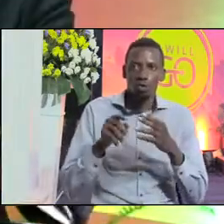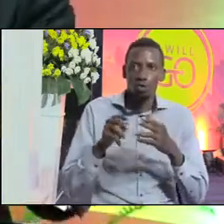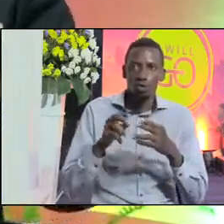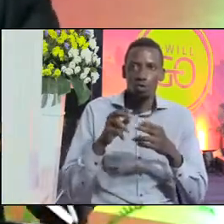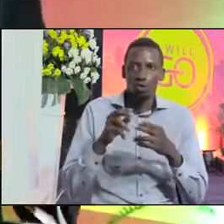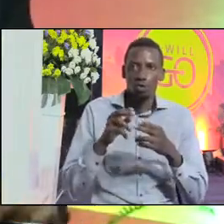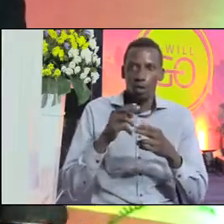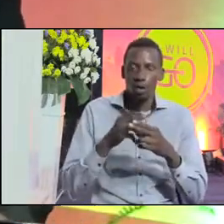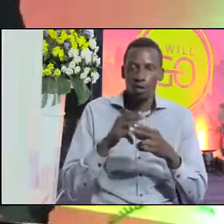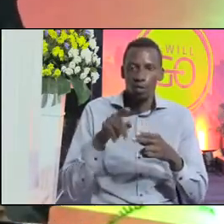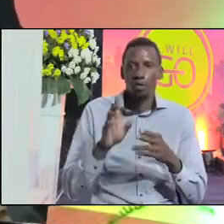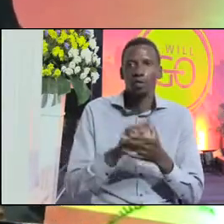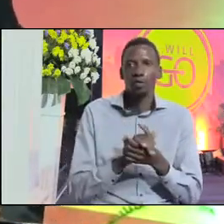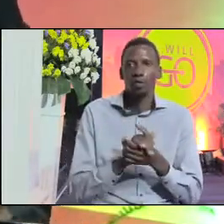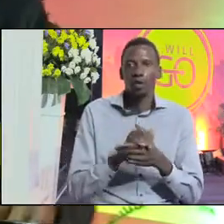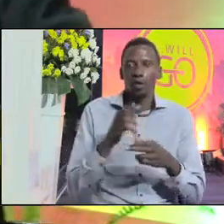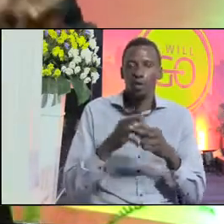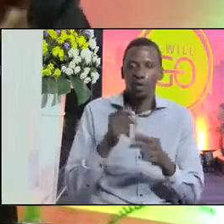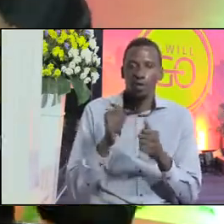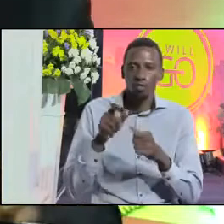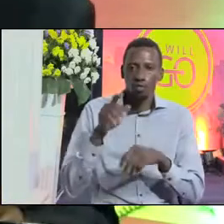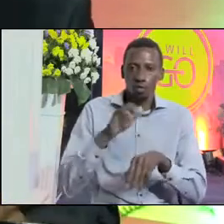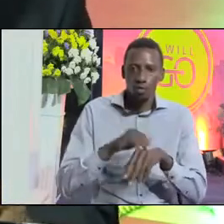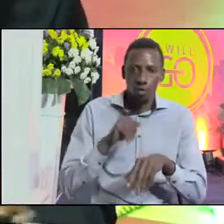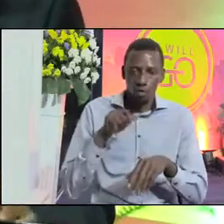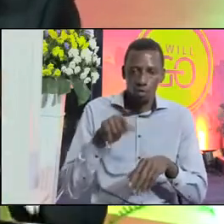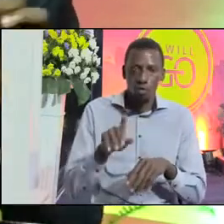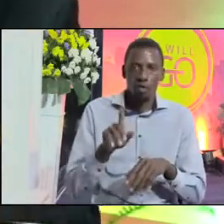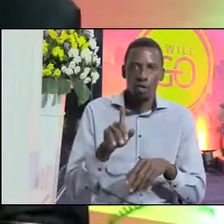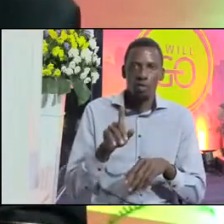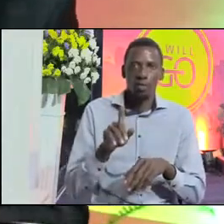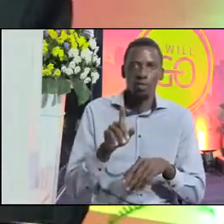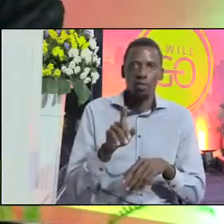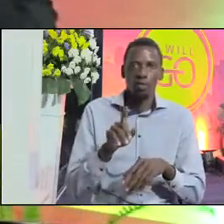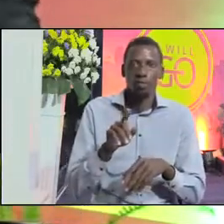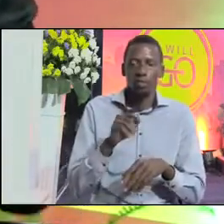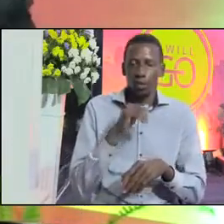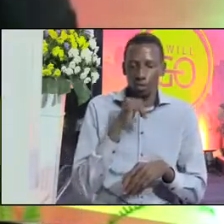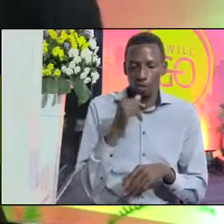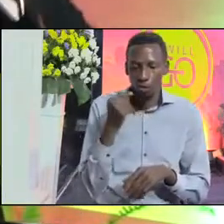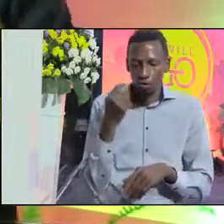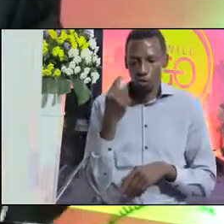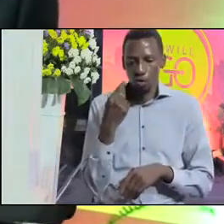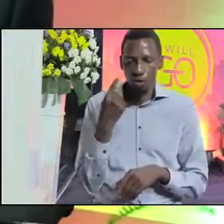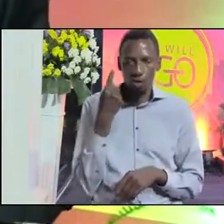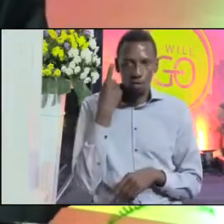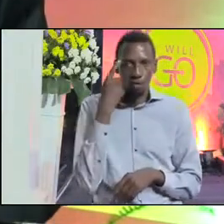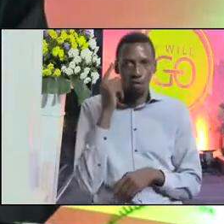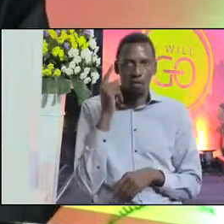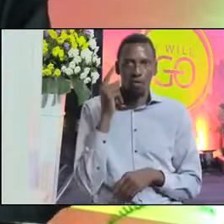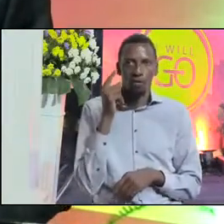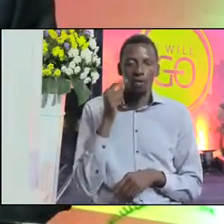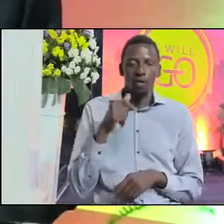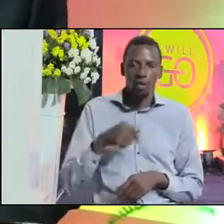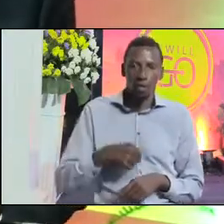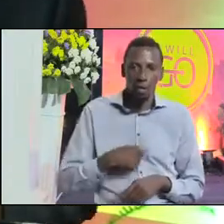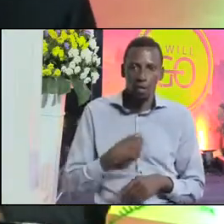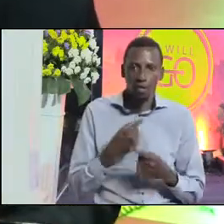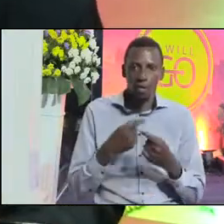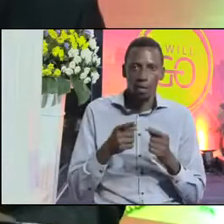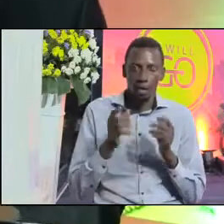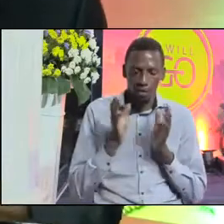The name you call yourself is indicative not only of self-perception, but